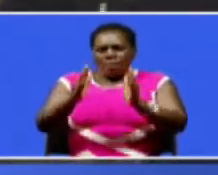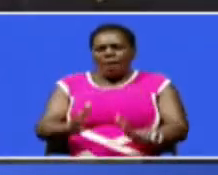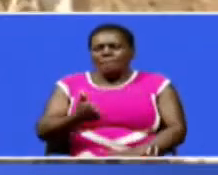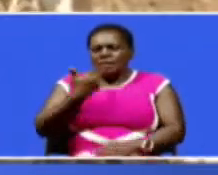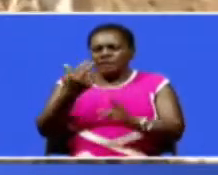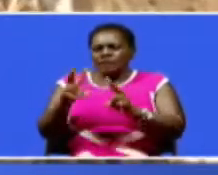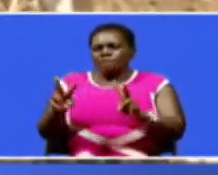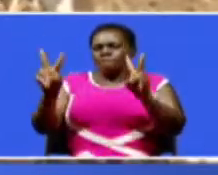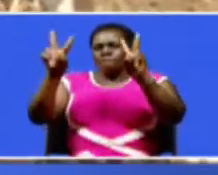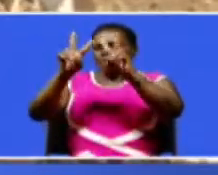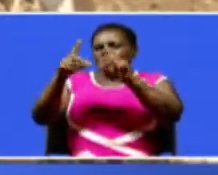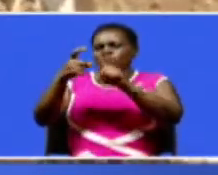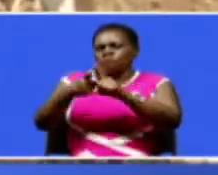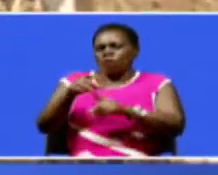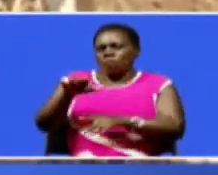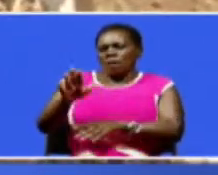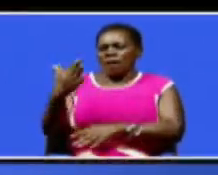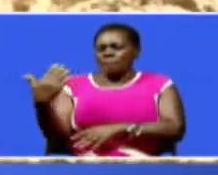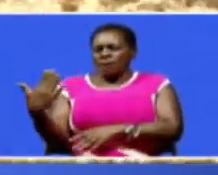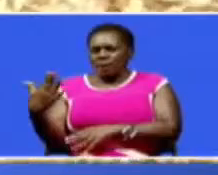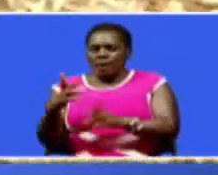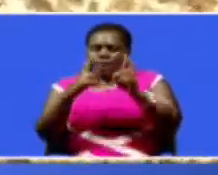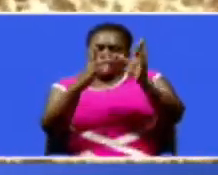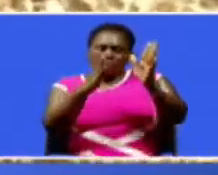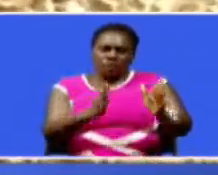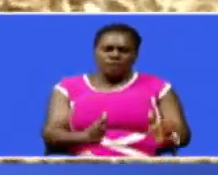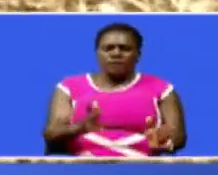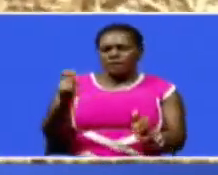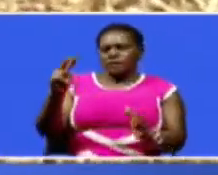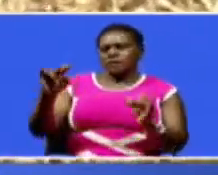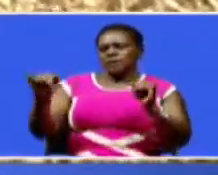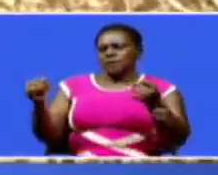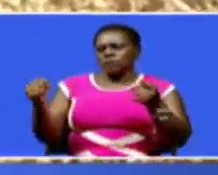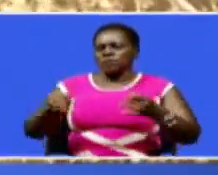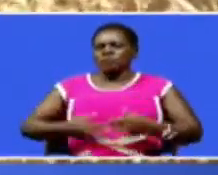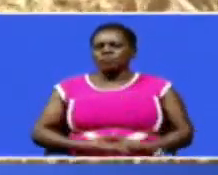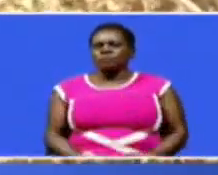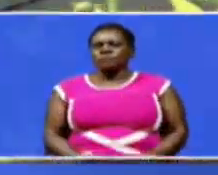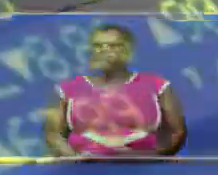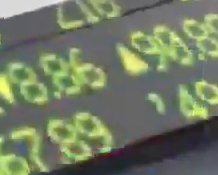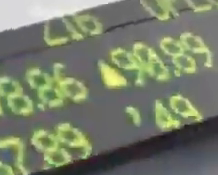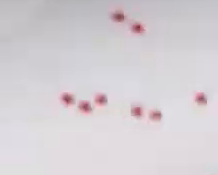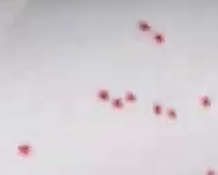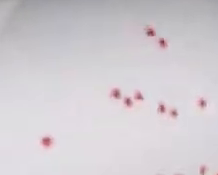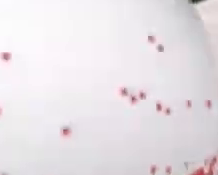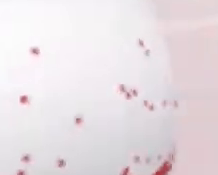better value from their products. Nakib Kemboi, KTN News.